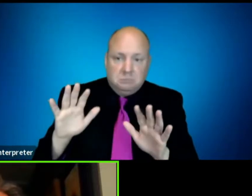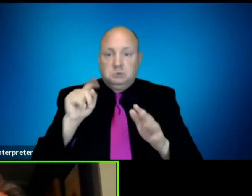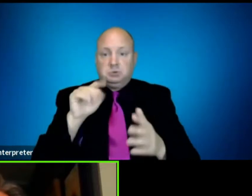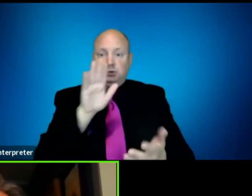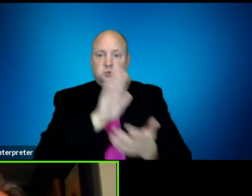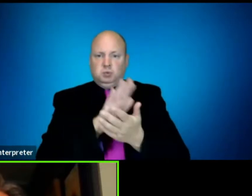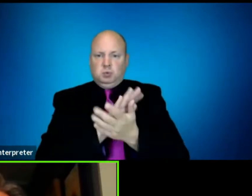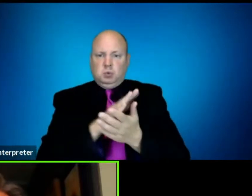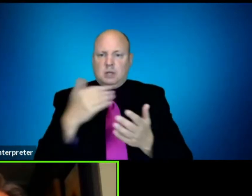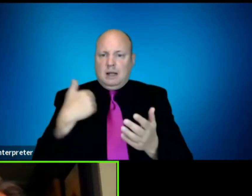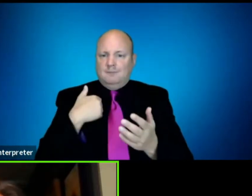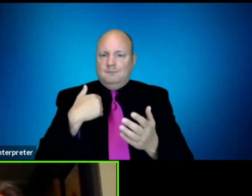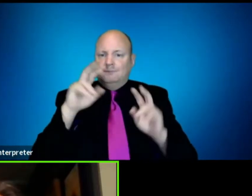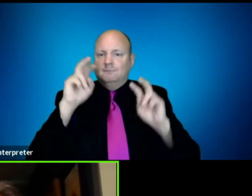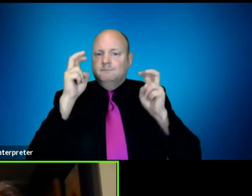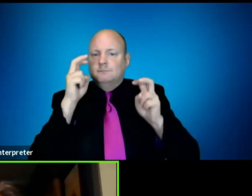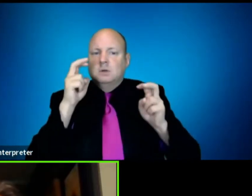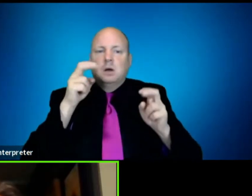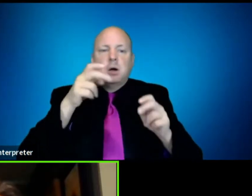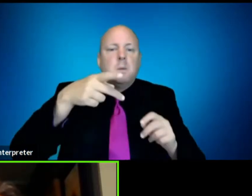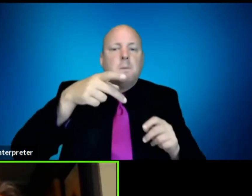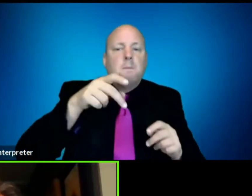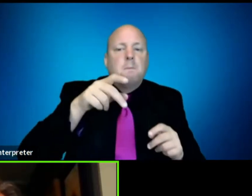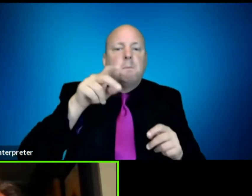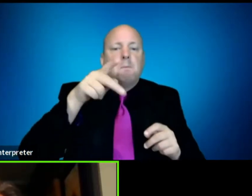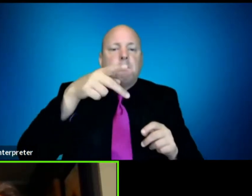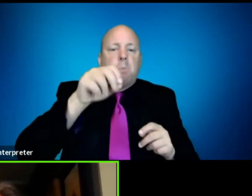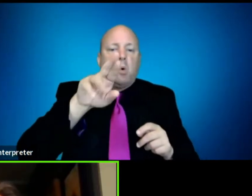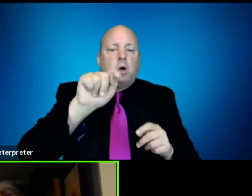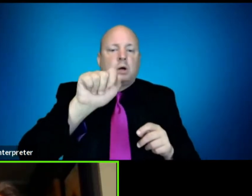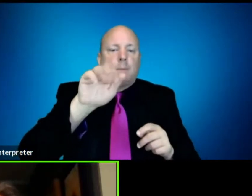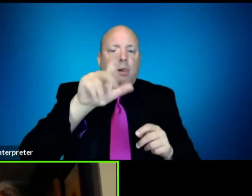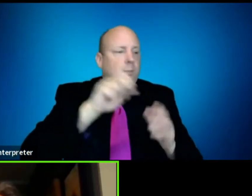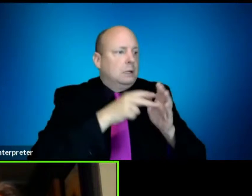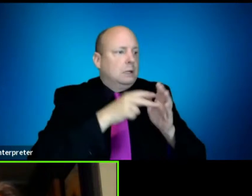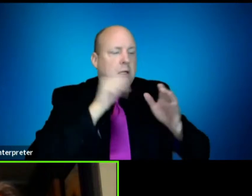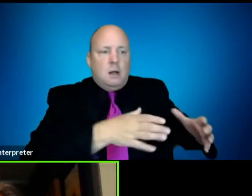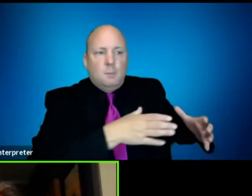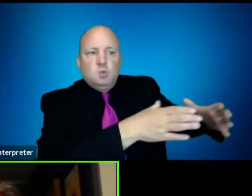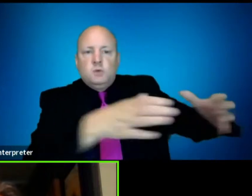installing improved filtration in their ventilation systems, increasing the